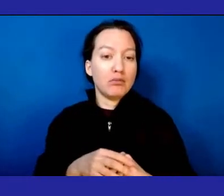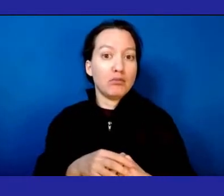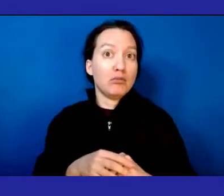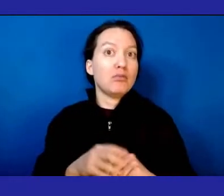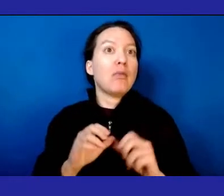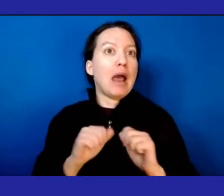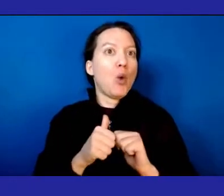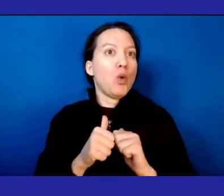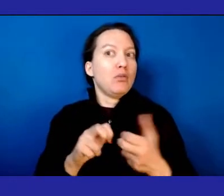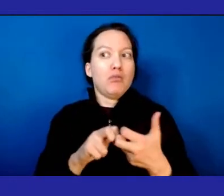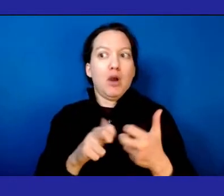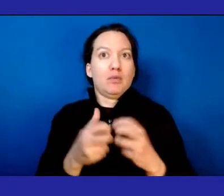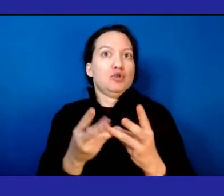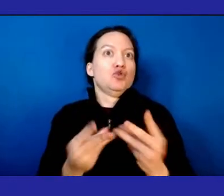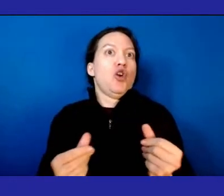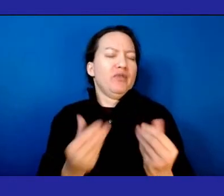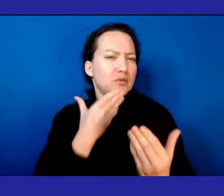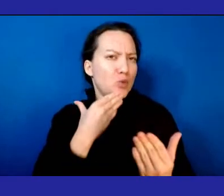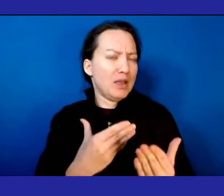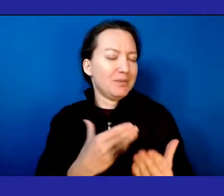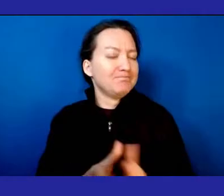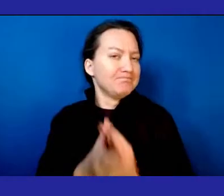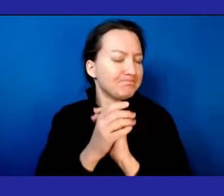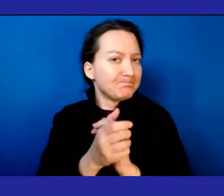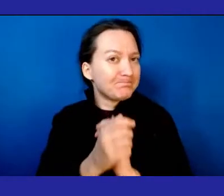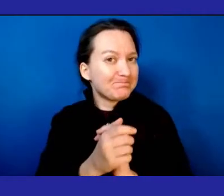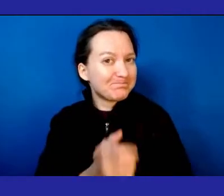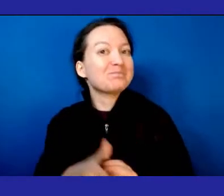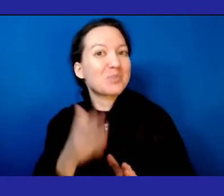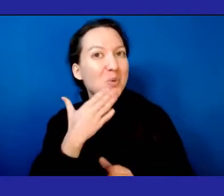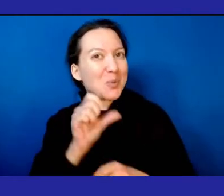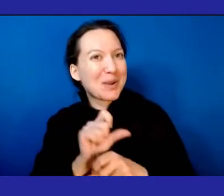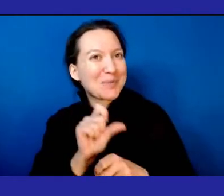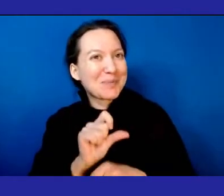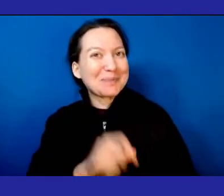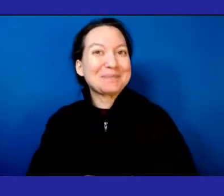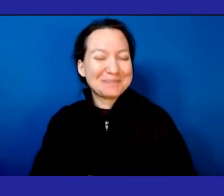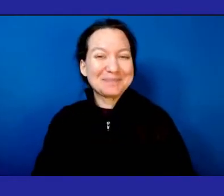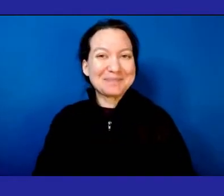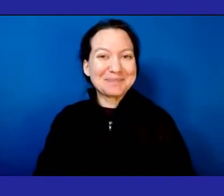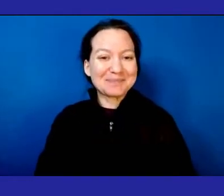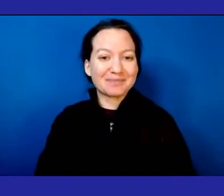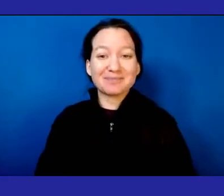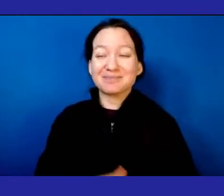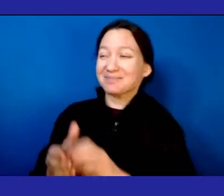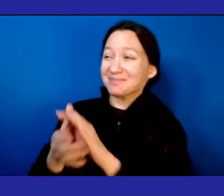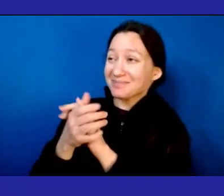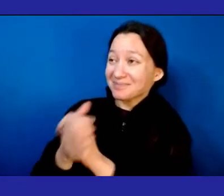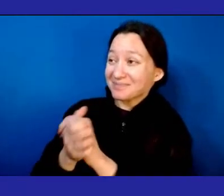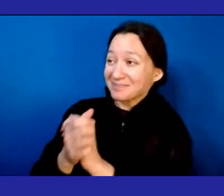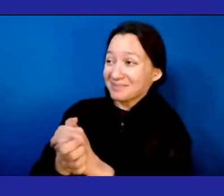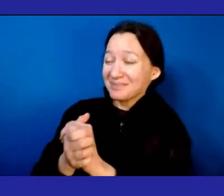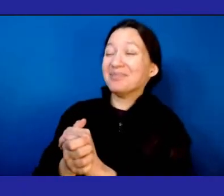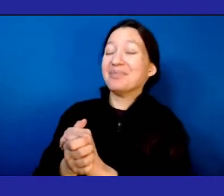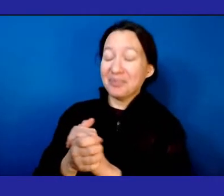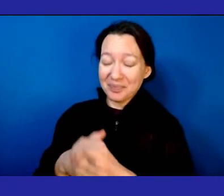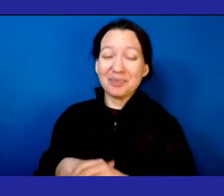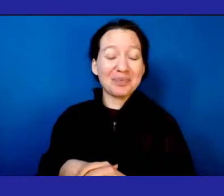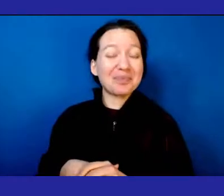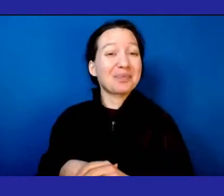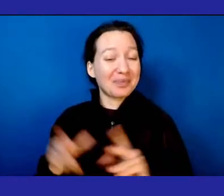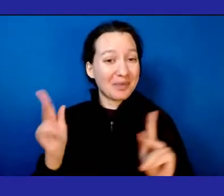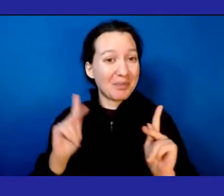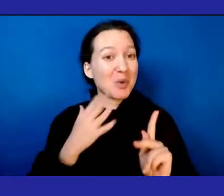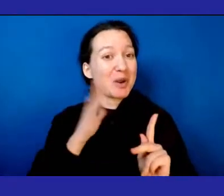solve the issue so well. So congratulations on that work. Yes, congratulations to you. Keep up the good